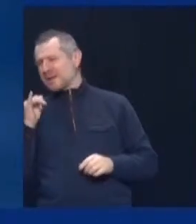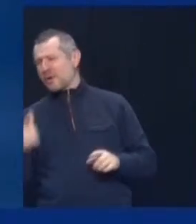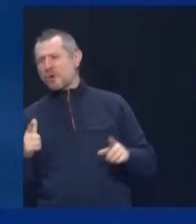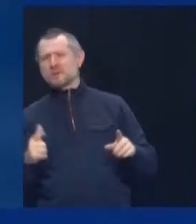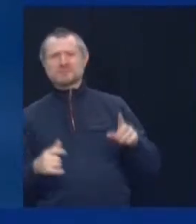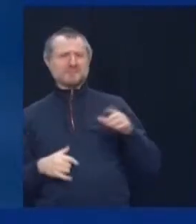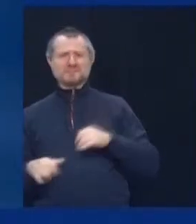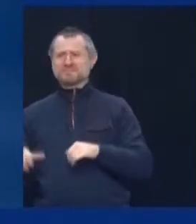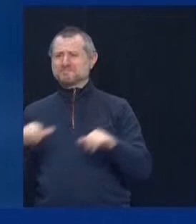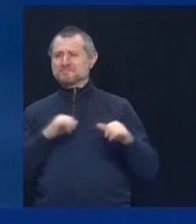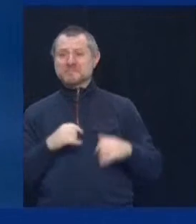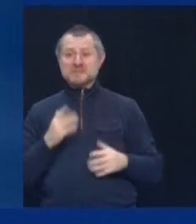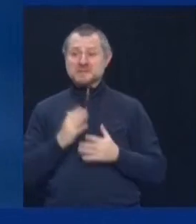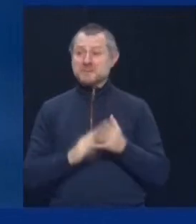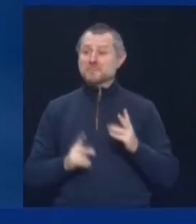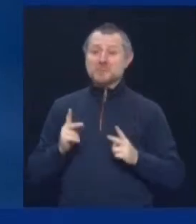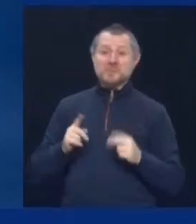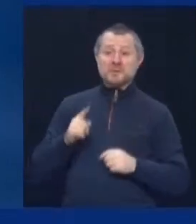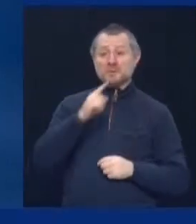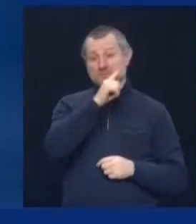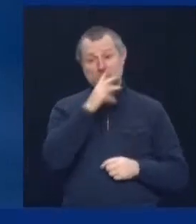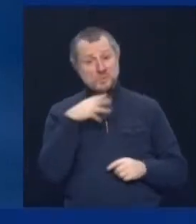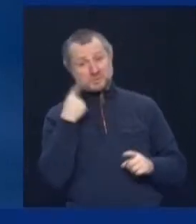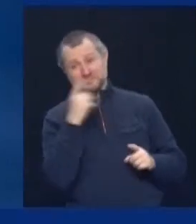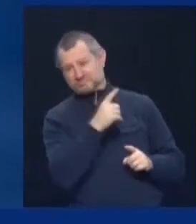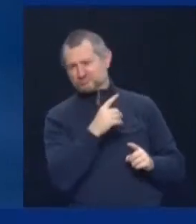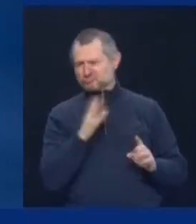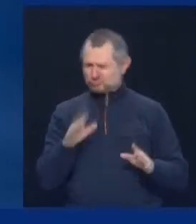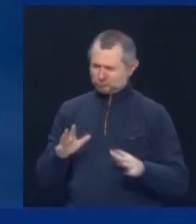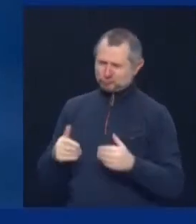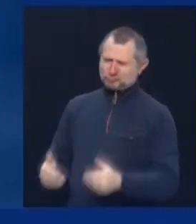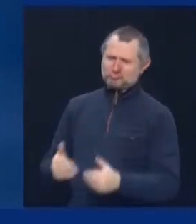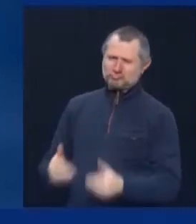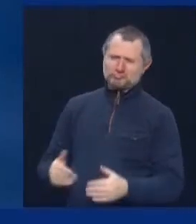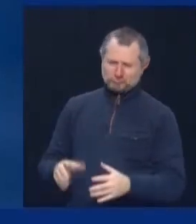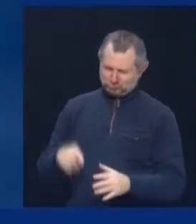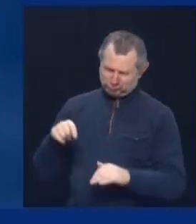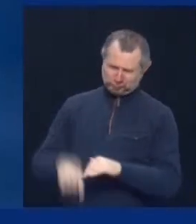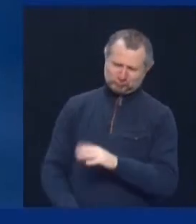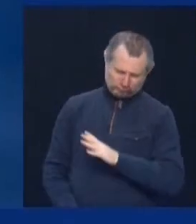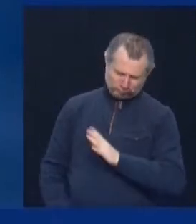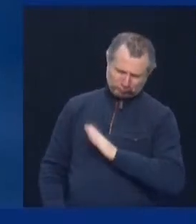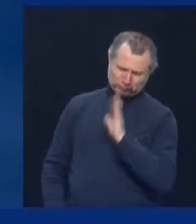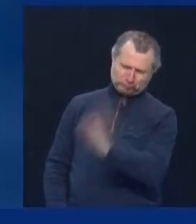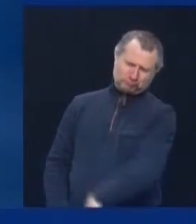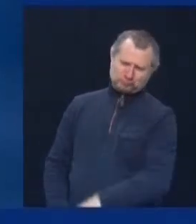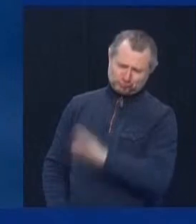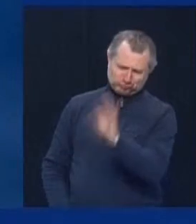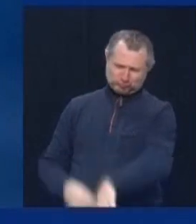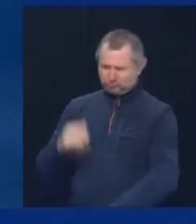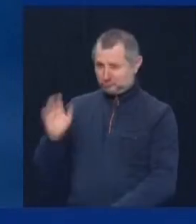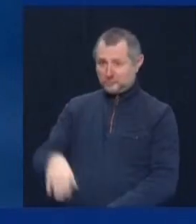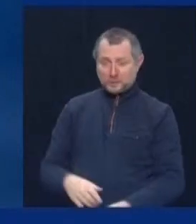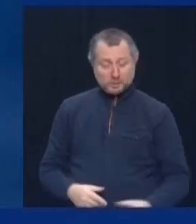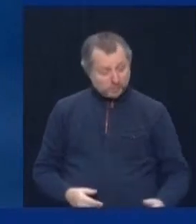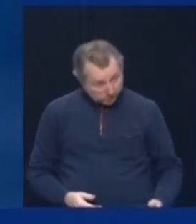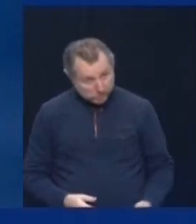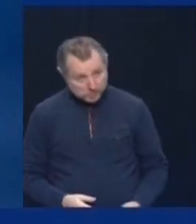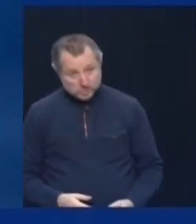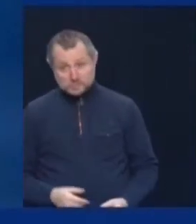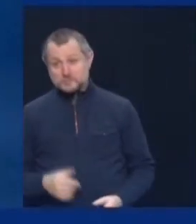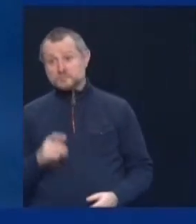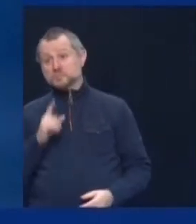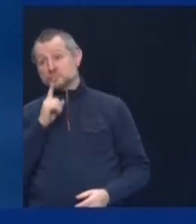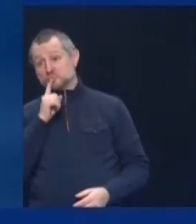Some people in Washington say, well, bankrupt the states. Bankrupt the states. If you